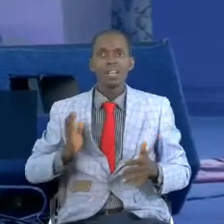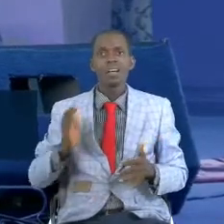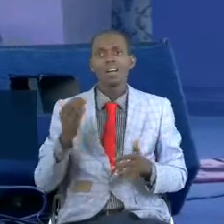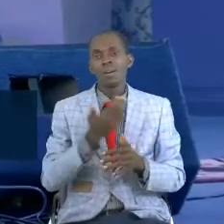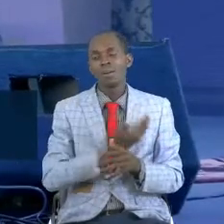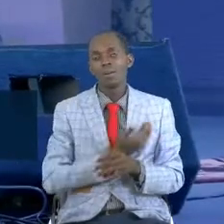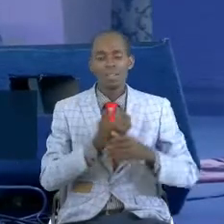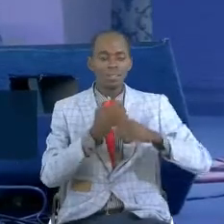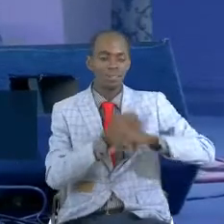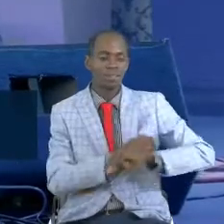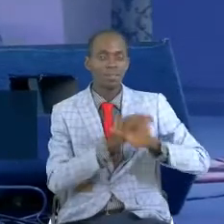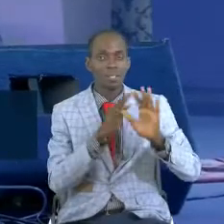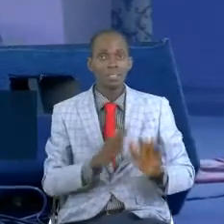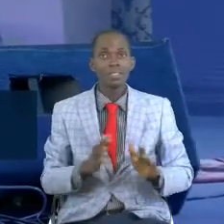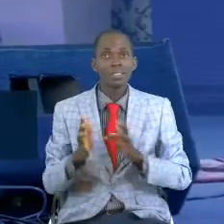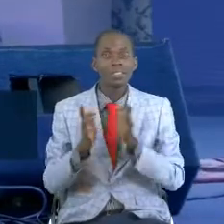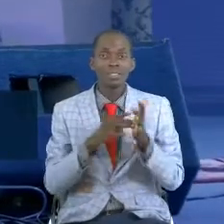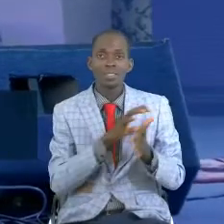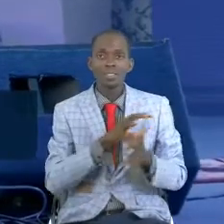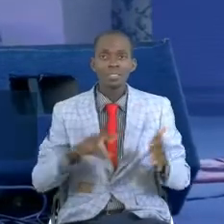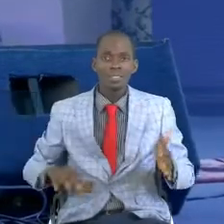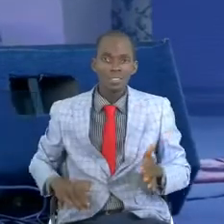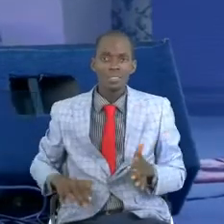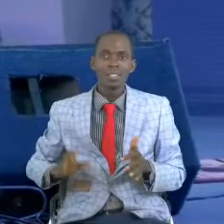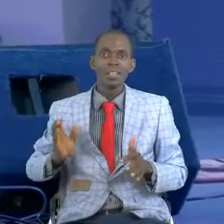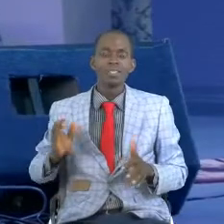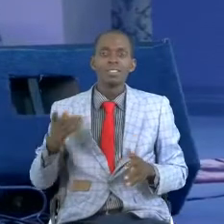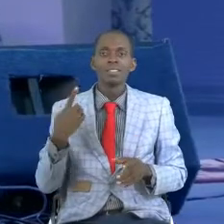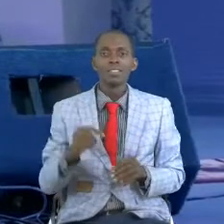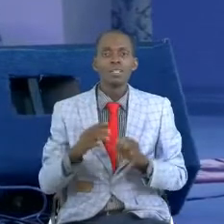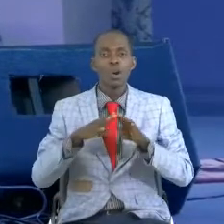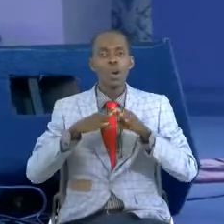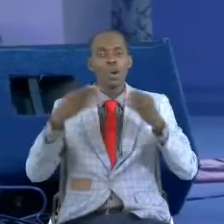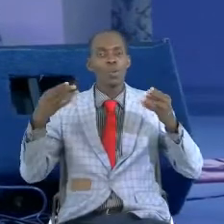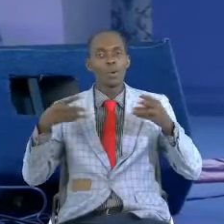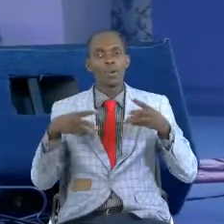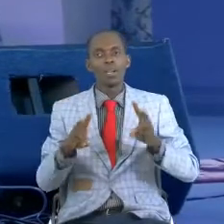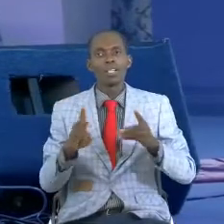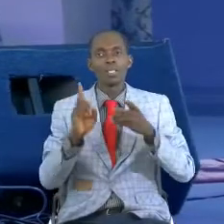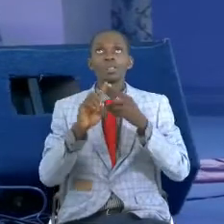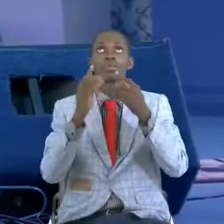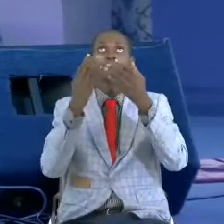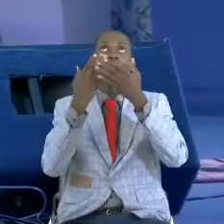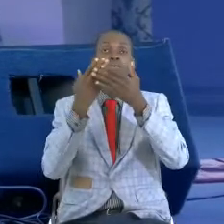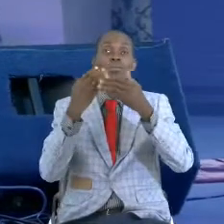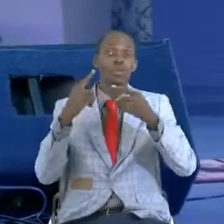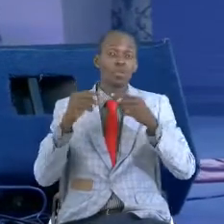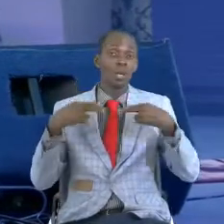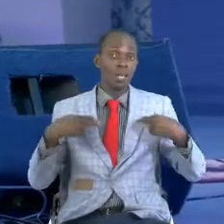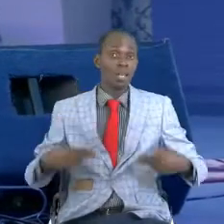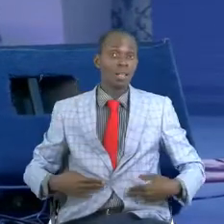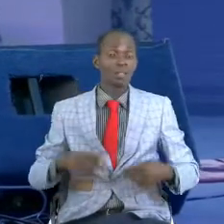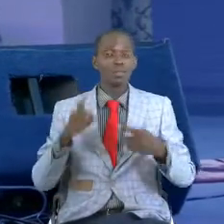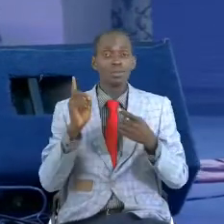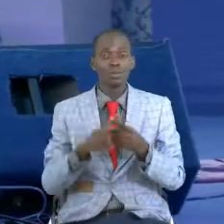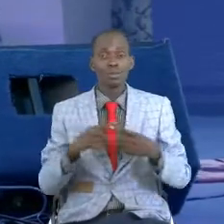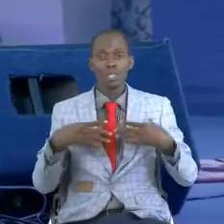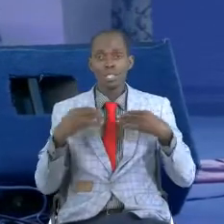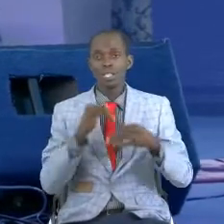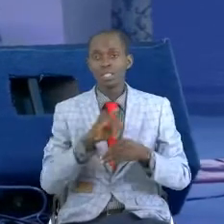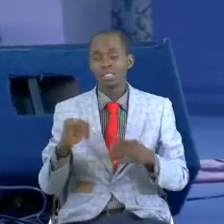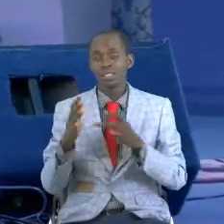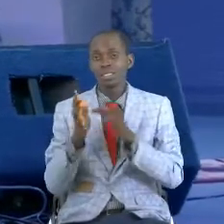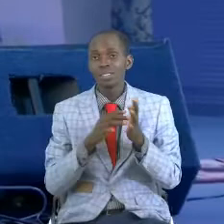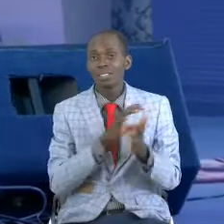defender. Jesus Christ, the open way to health and healing. Jesus Christ,